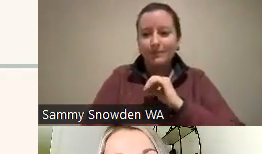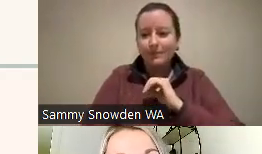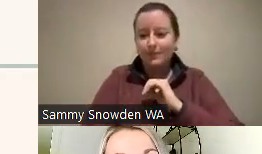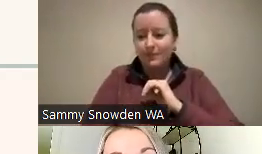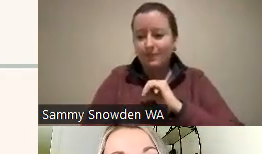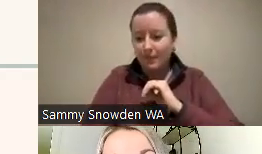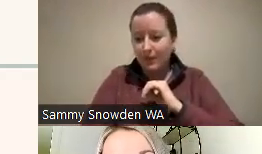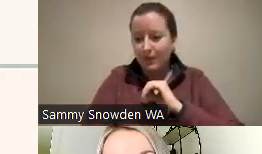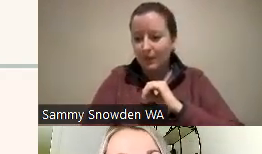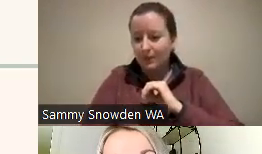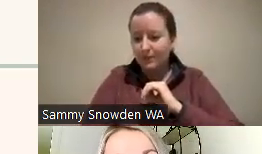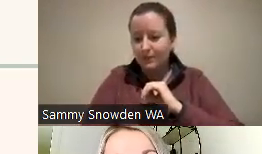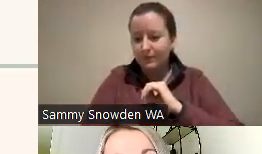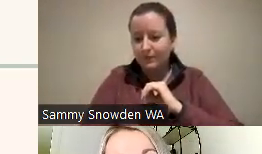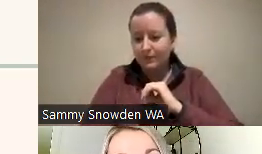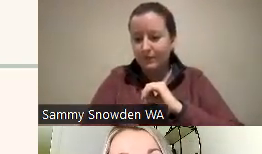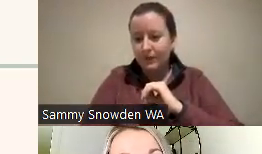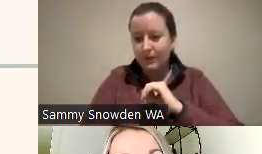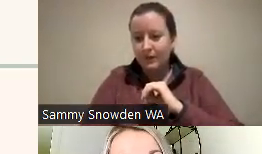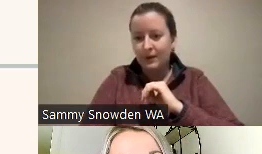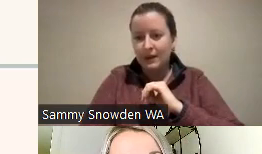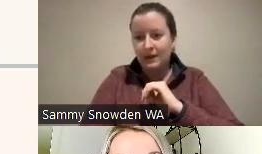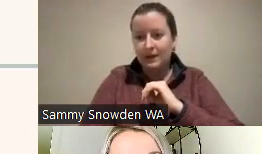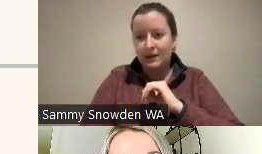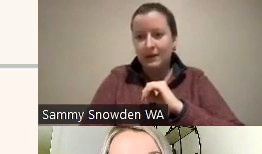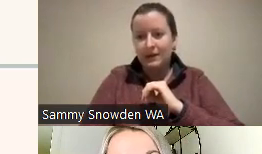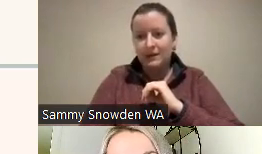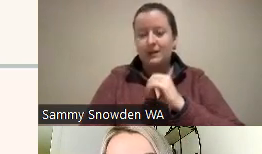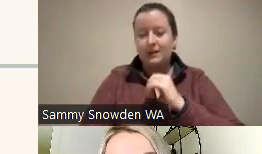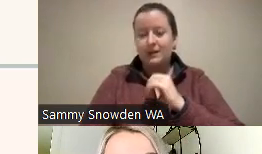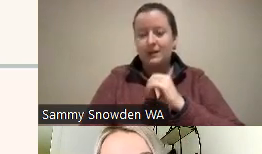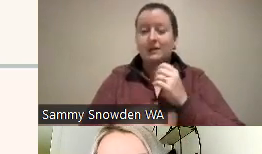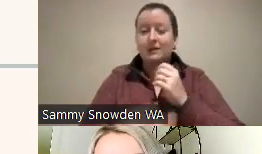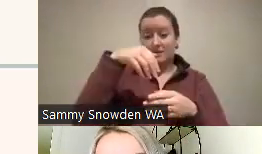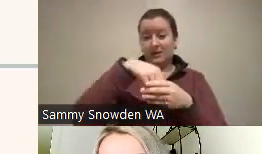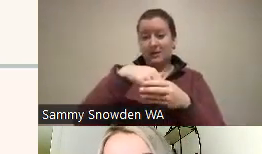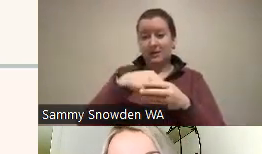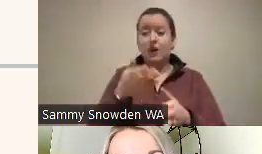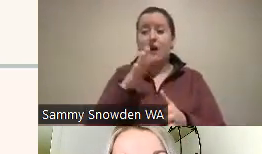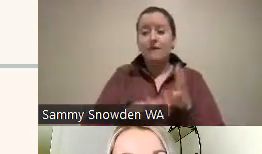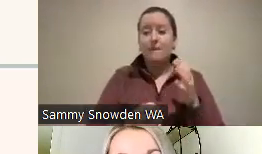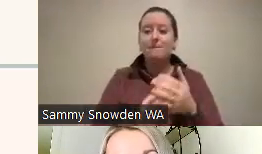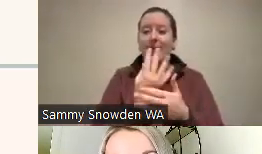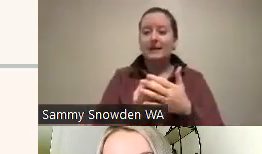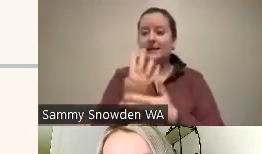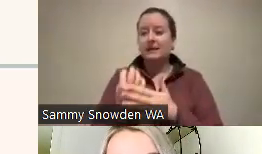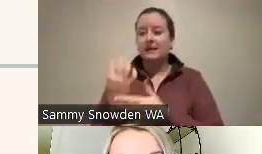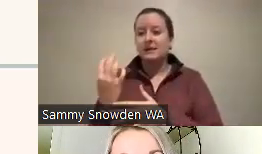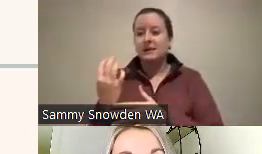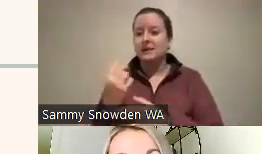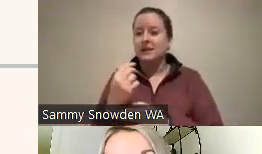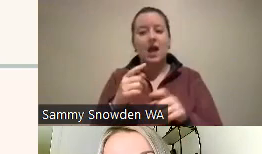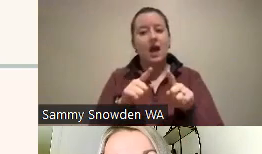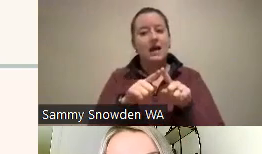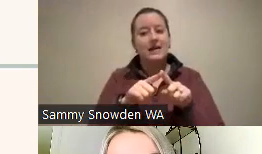So just a little bit about why we need protein. It's crucial for all our body functions, as we probably know. We need it